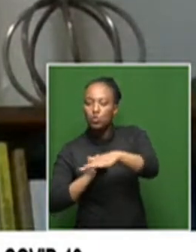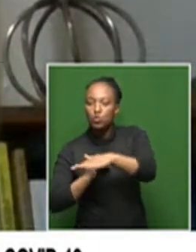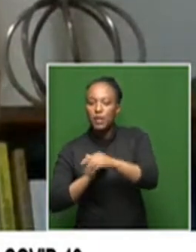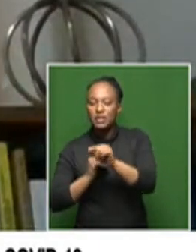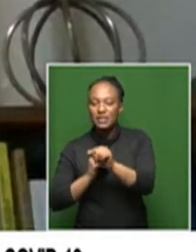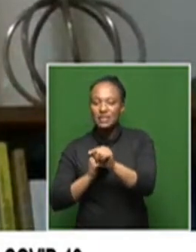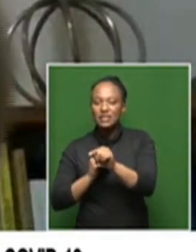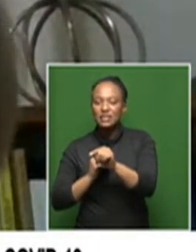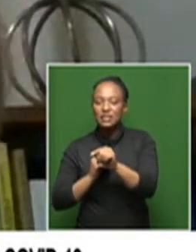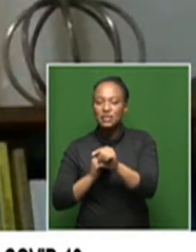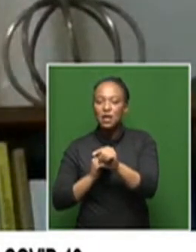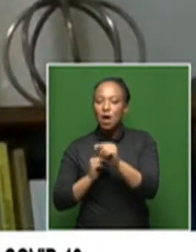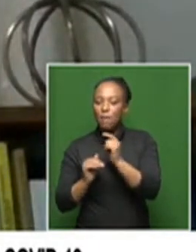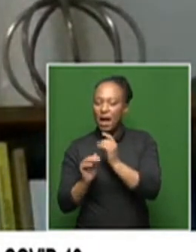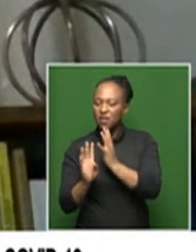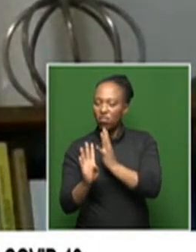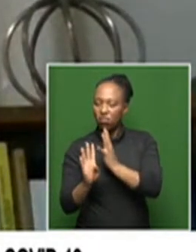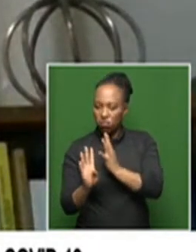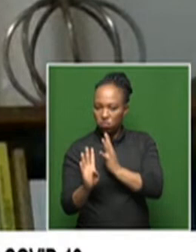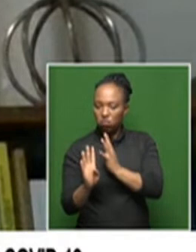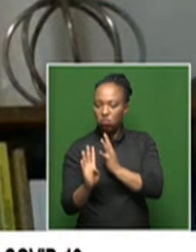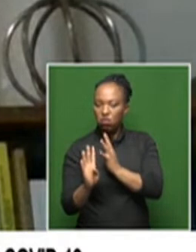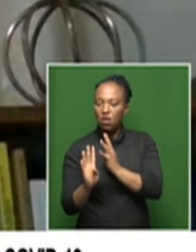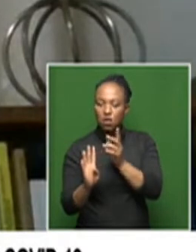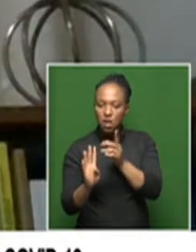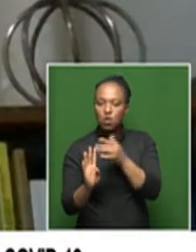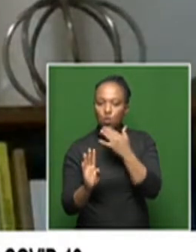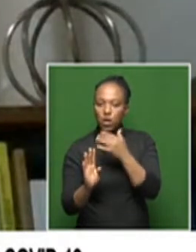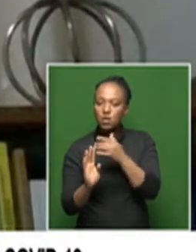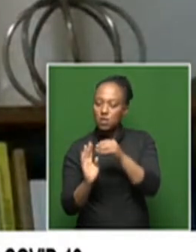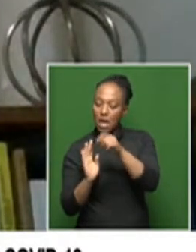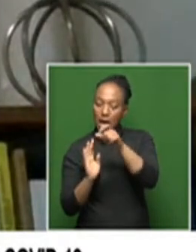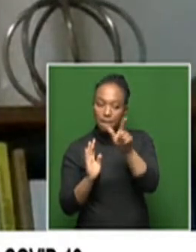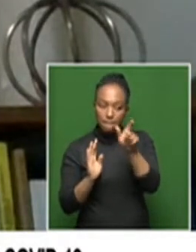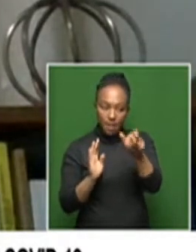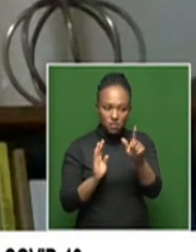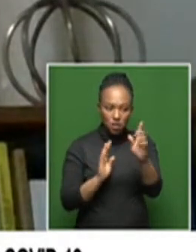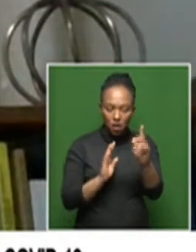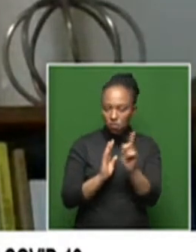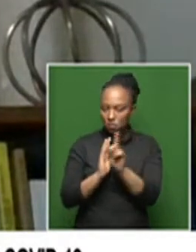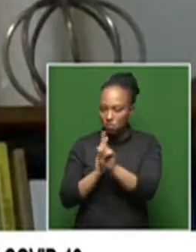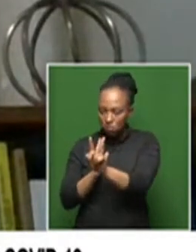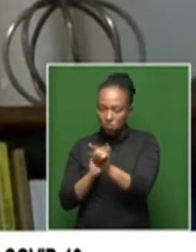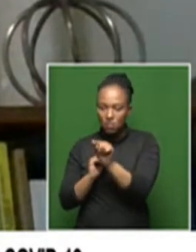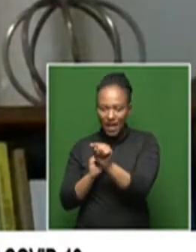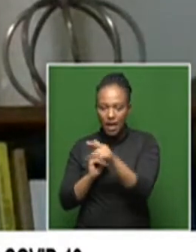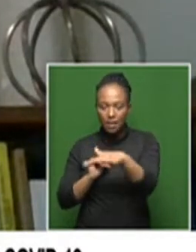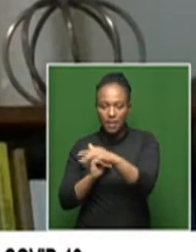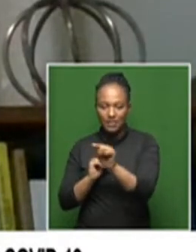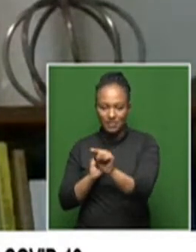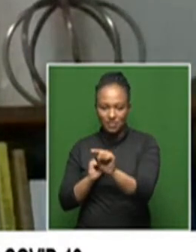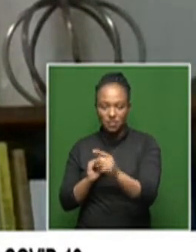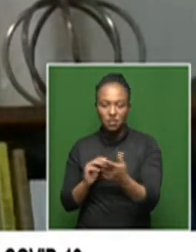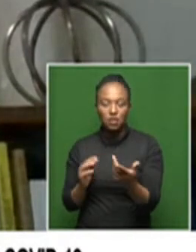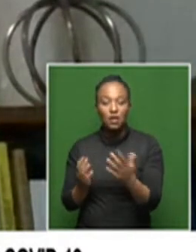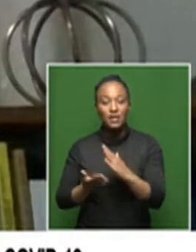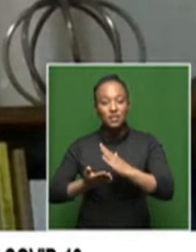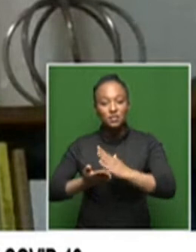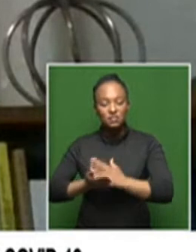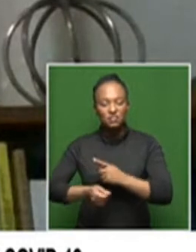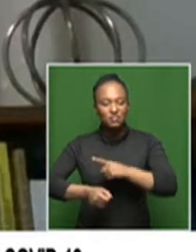got a shorter queue? And can we then allocate individuals to that specific one? And that sometimes